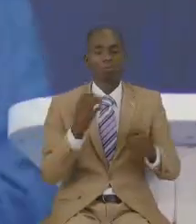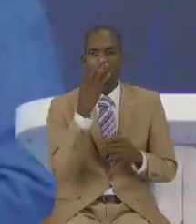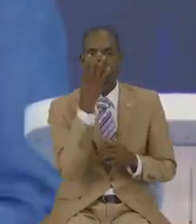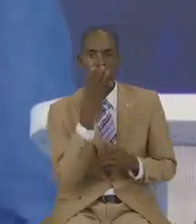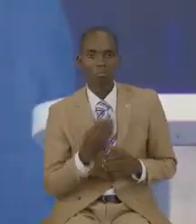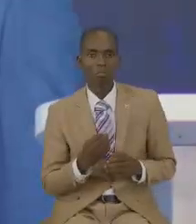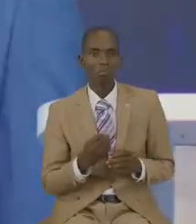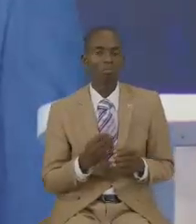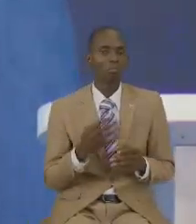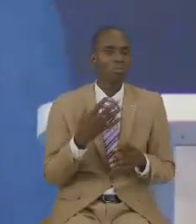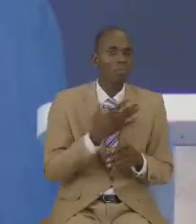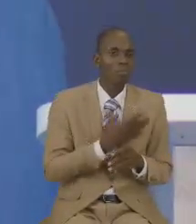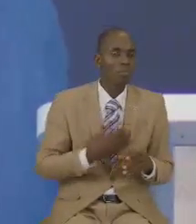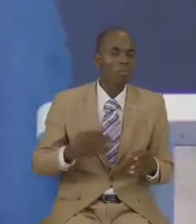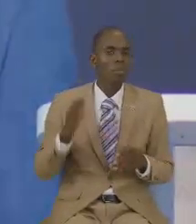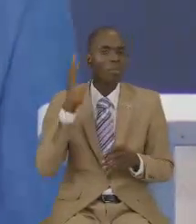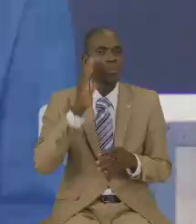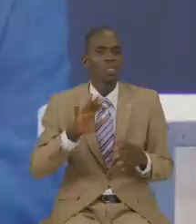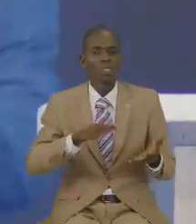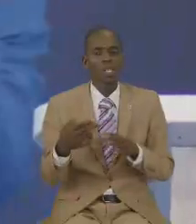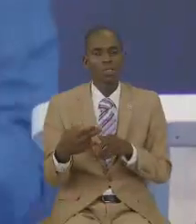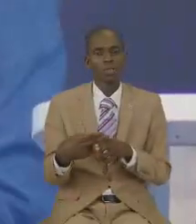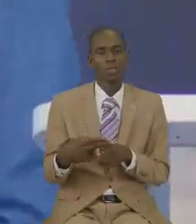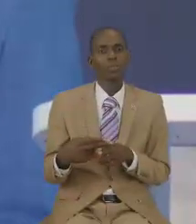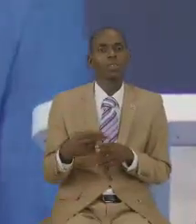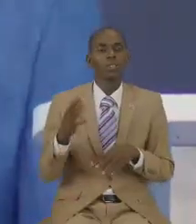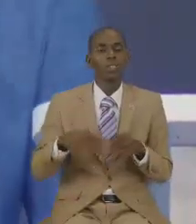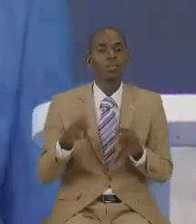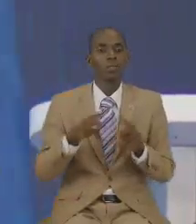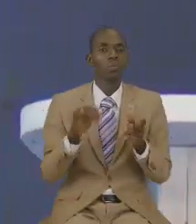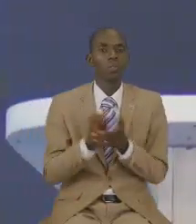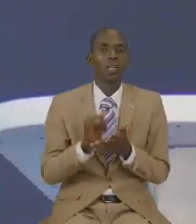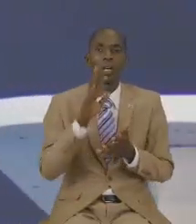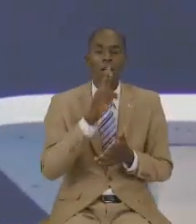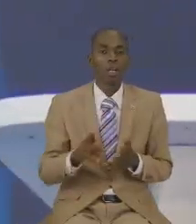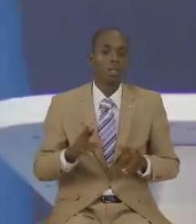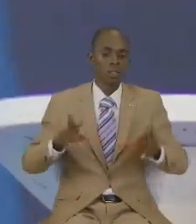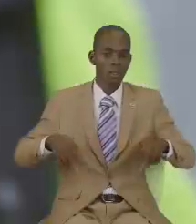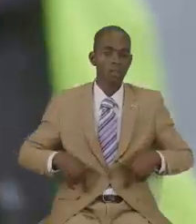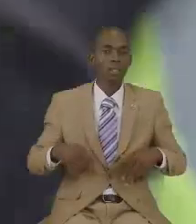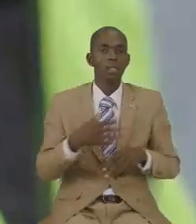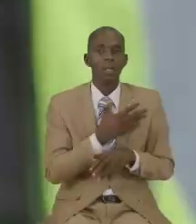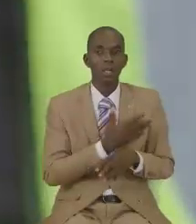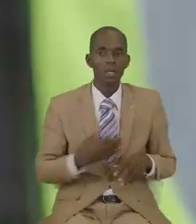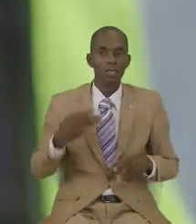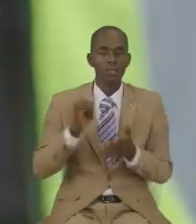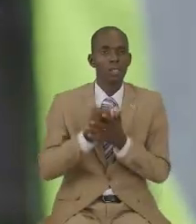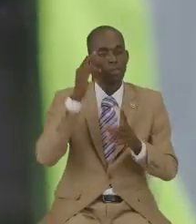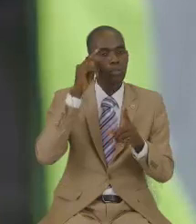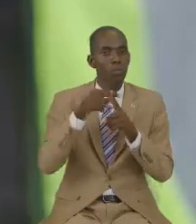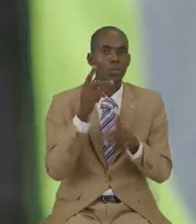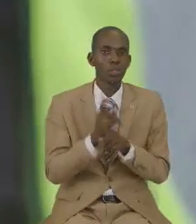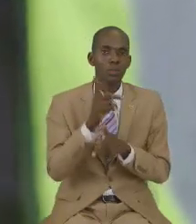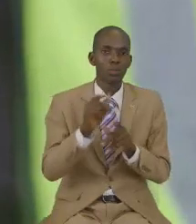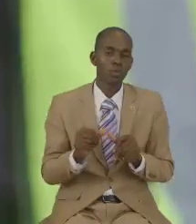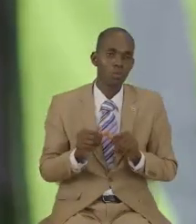goal, they die sooner than the people who are retired and have goals. The goals keep you alive. The goals